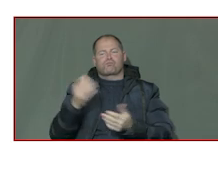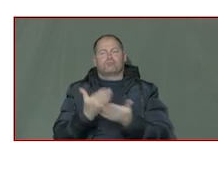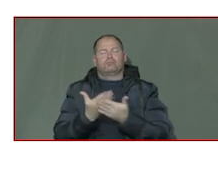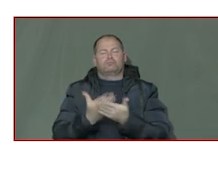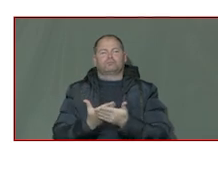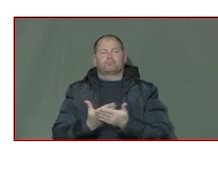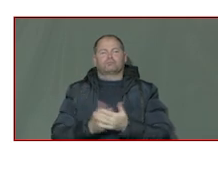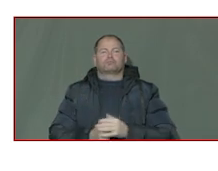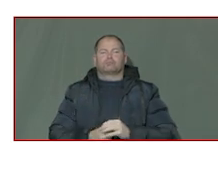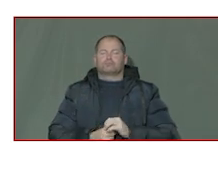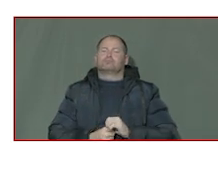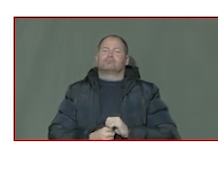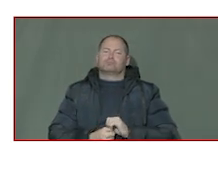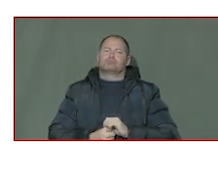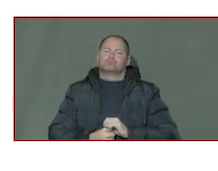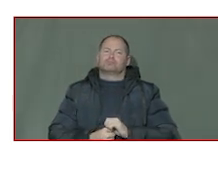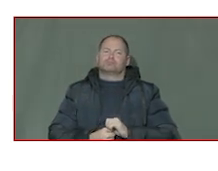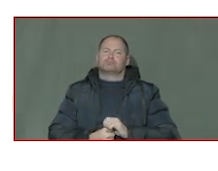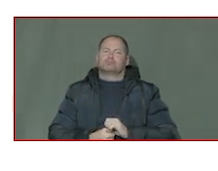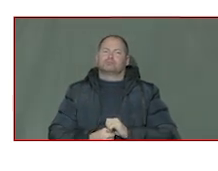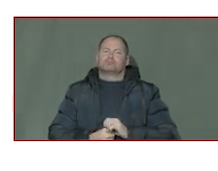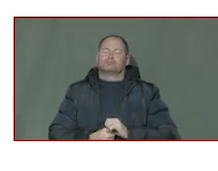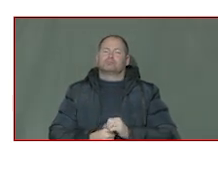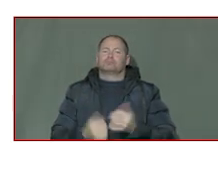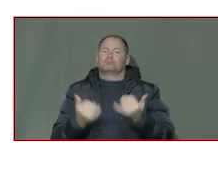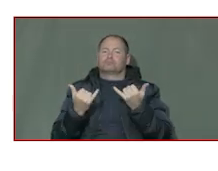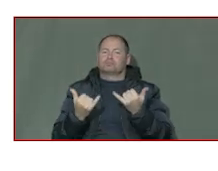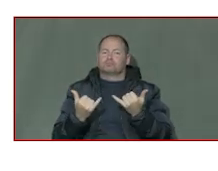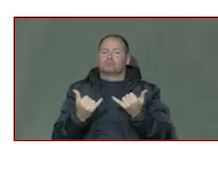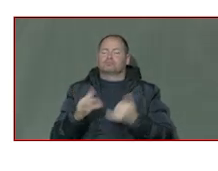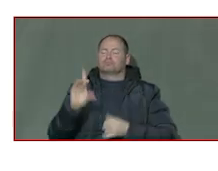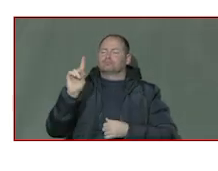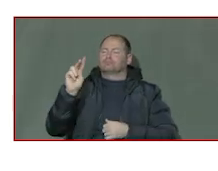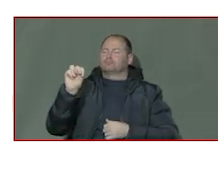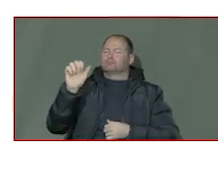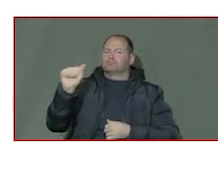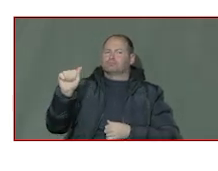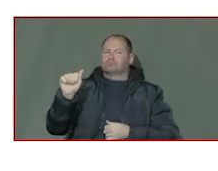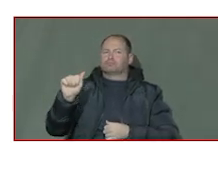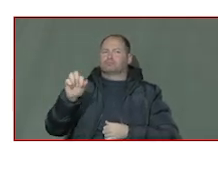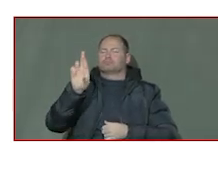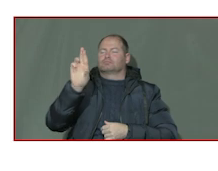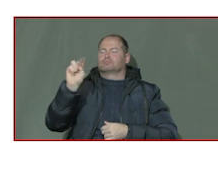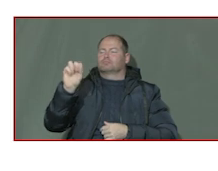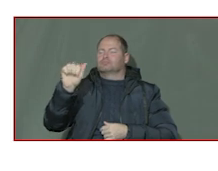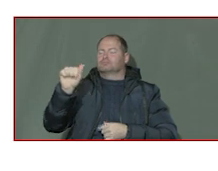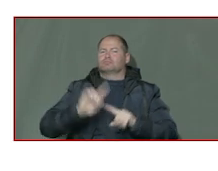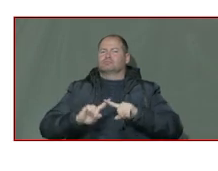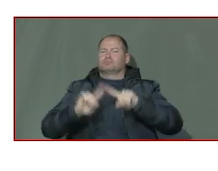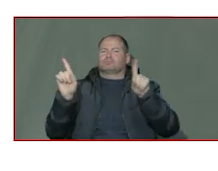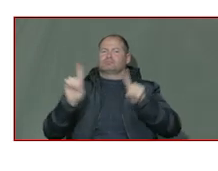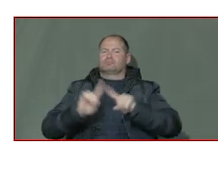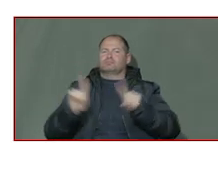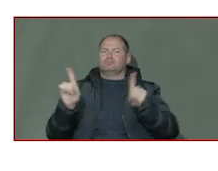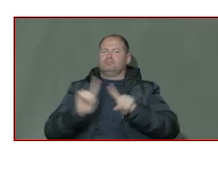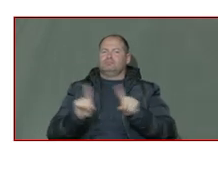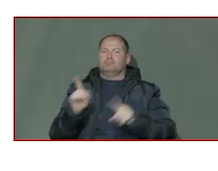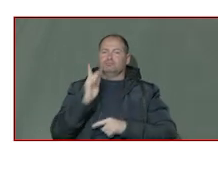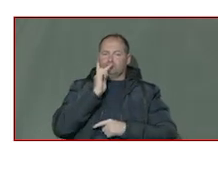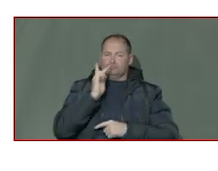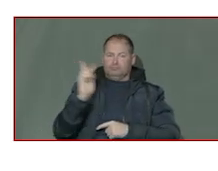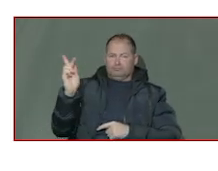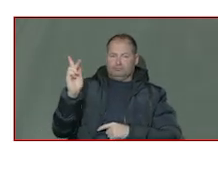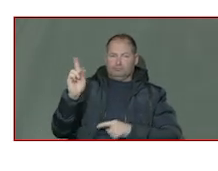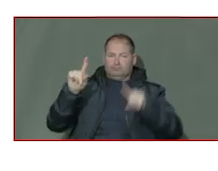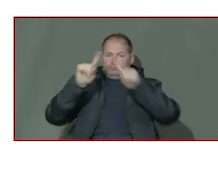functional differences. So when we look at the differences of DNA and RNA, now, your differences